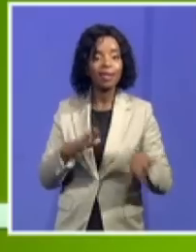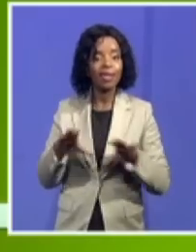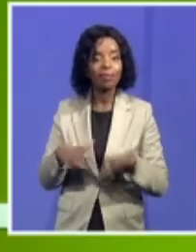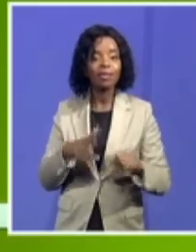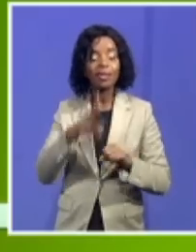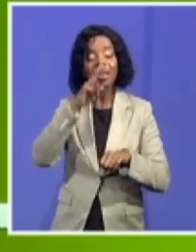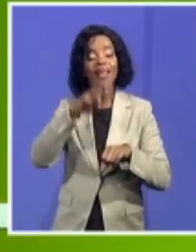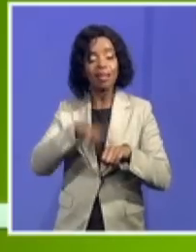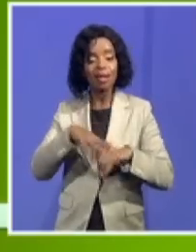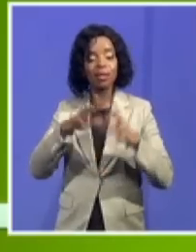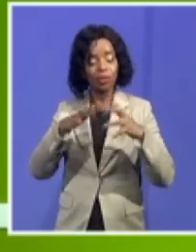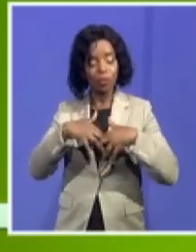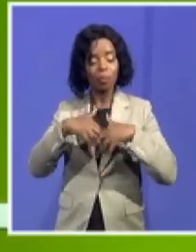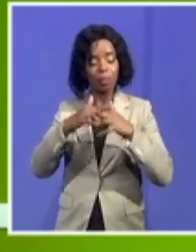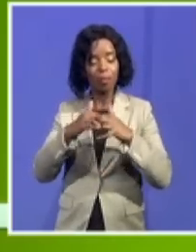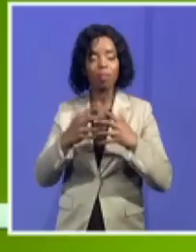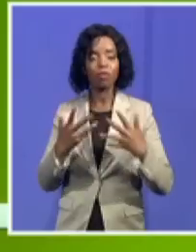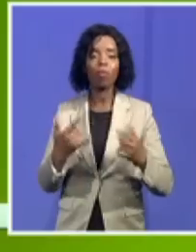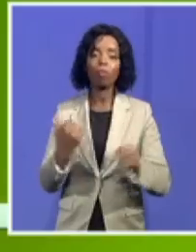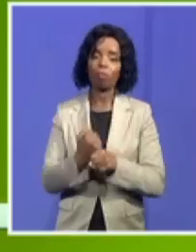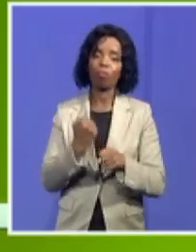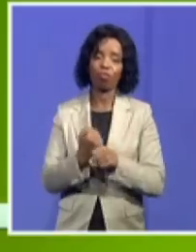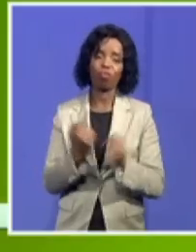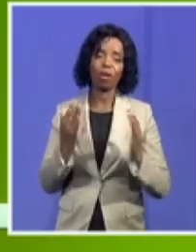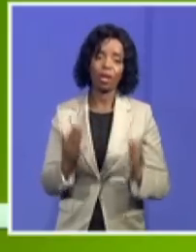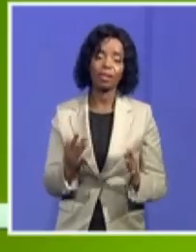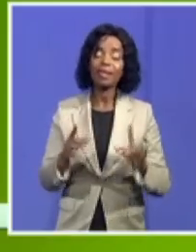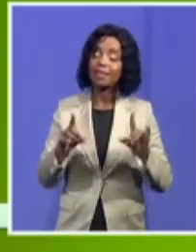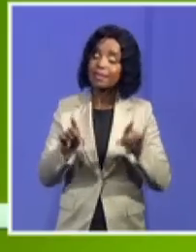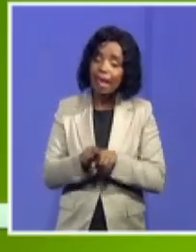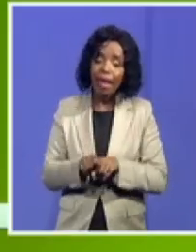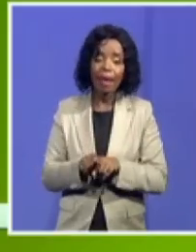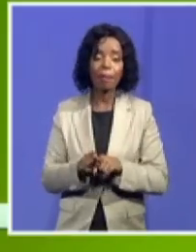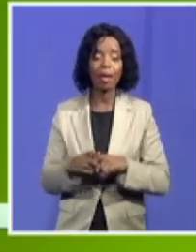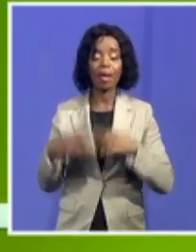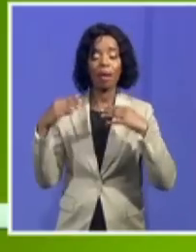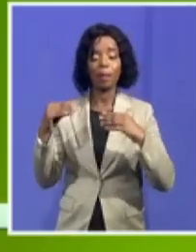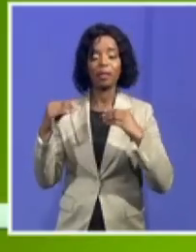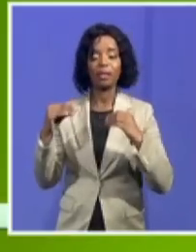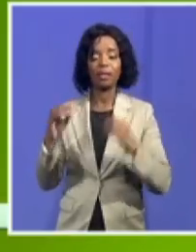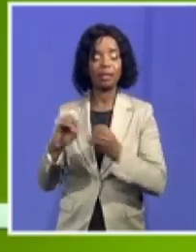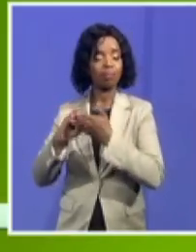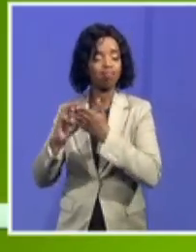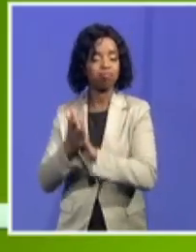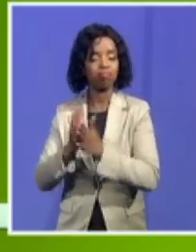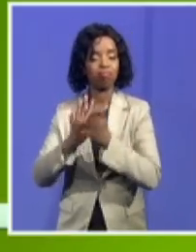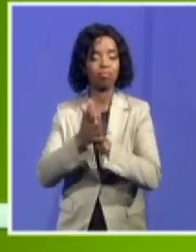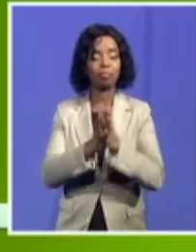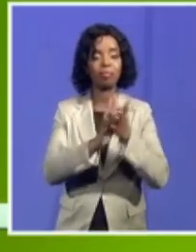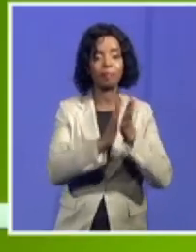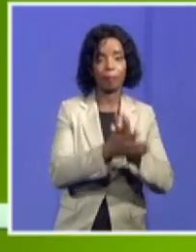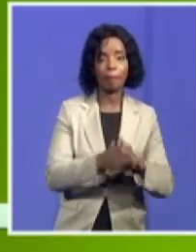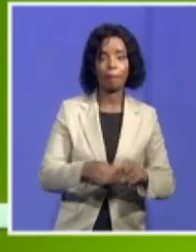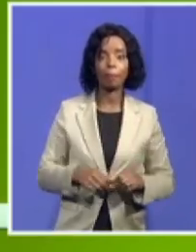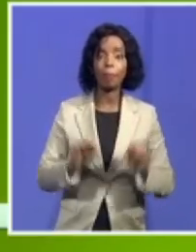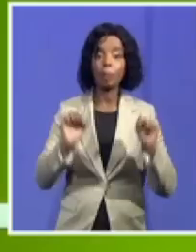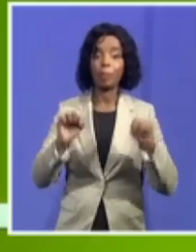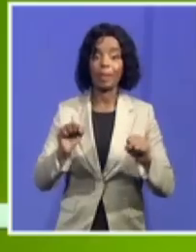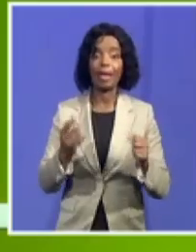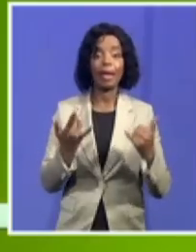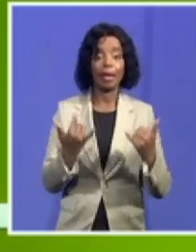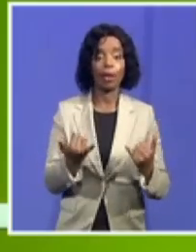and affected industries. As we confront the reality of energy